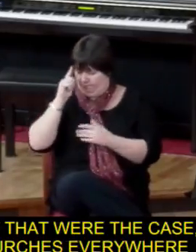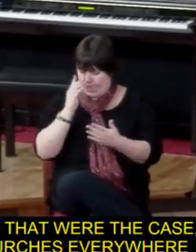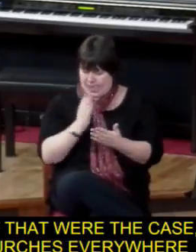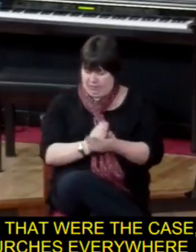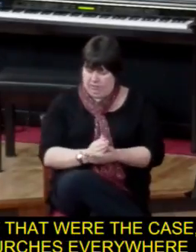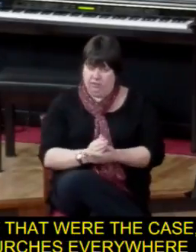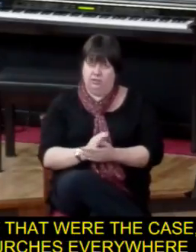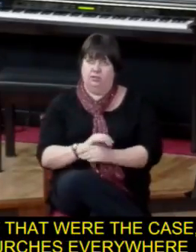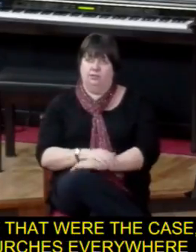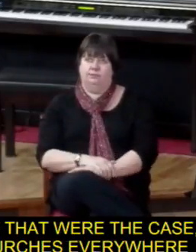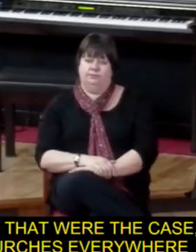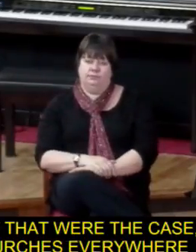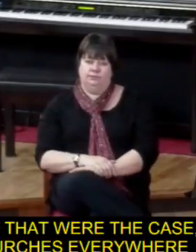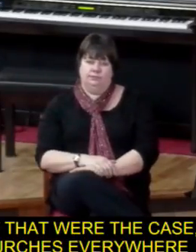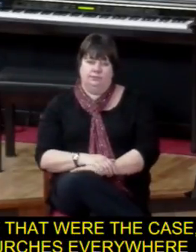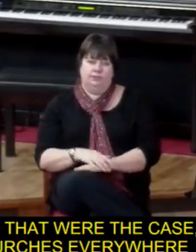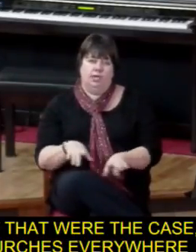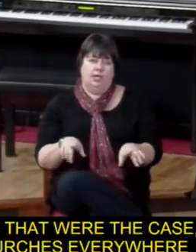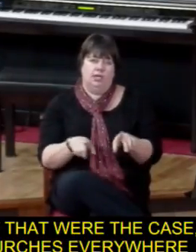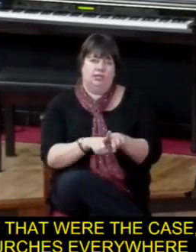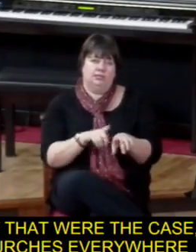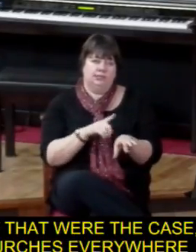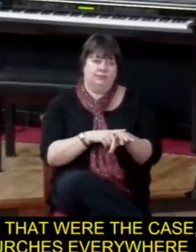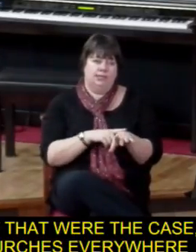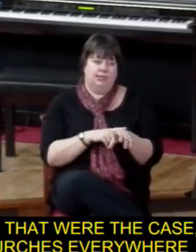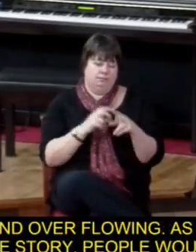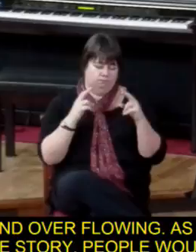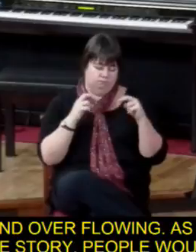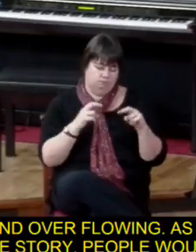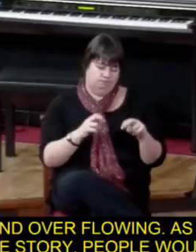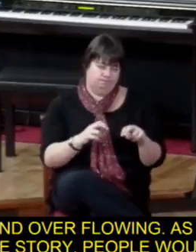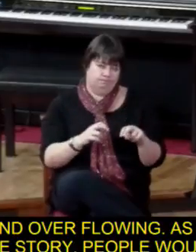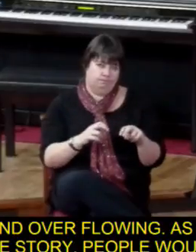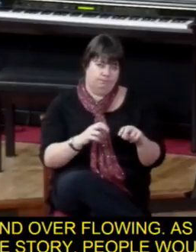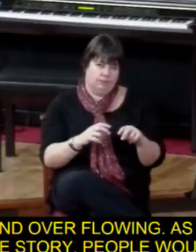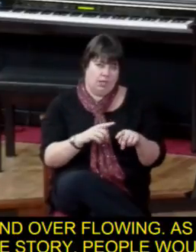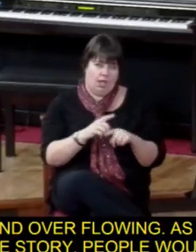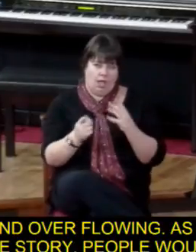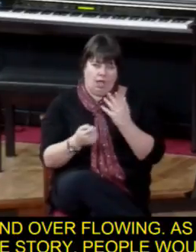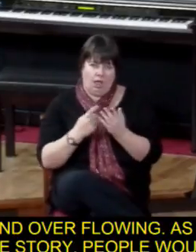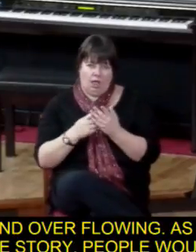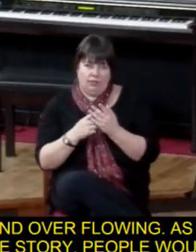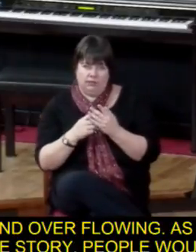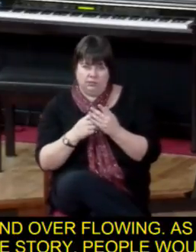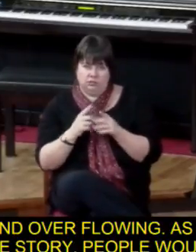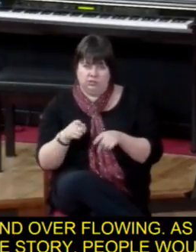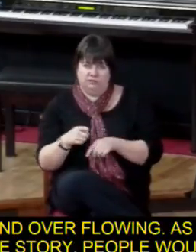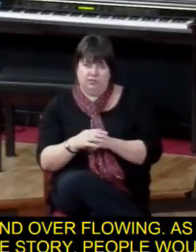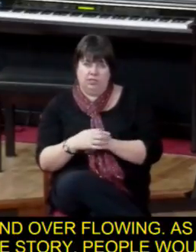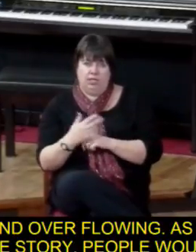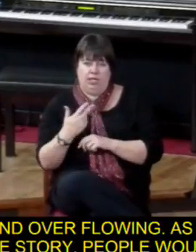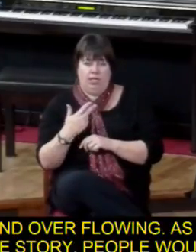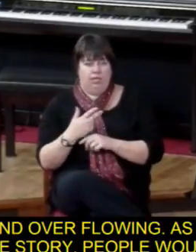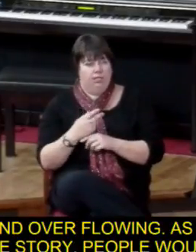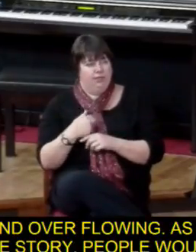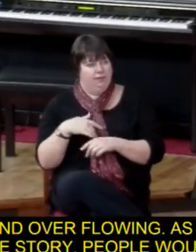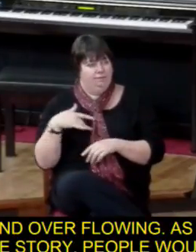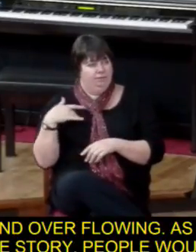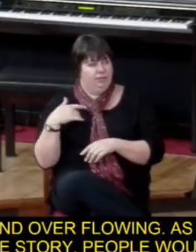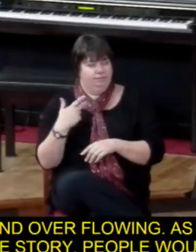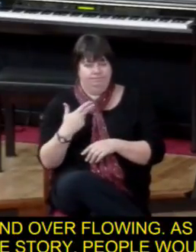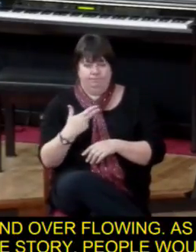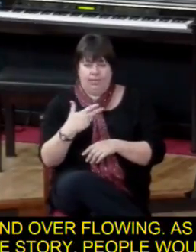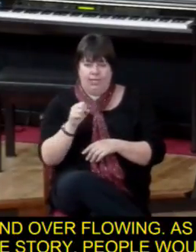However, a parallel survey discovered that up to 80% of Christians felt